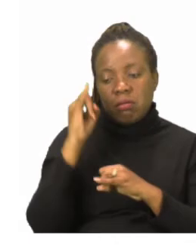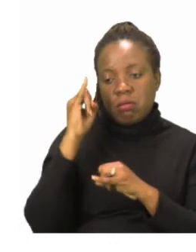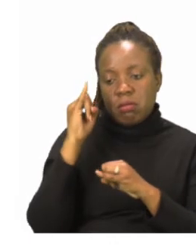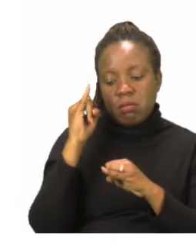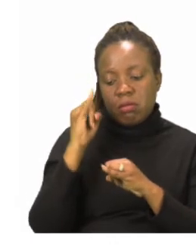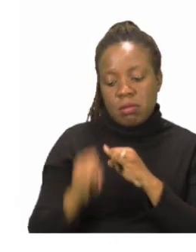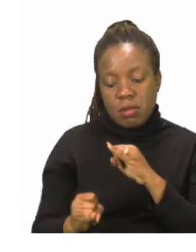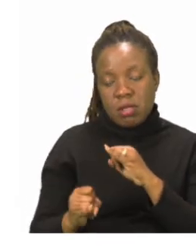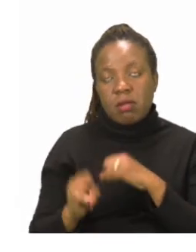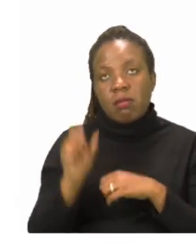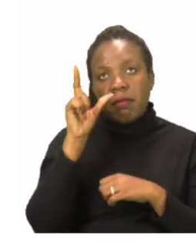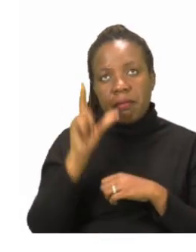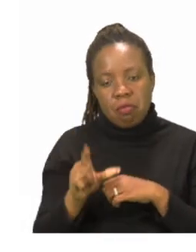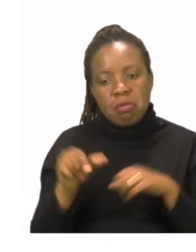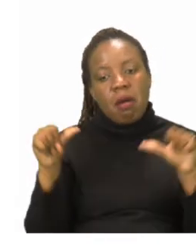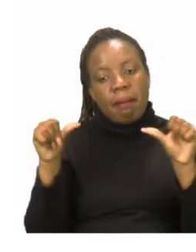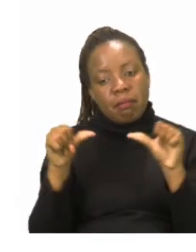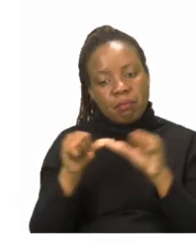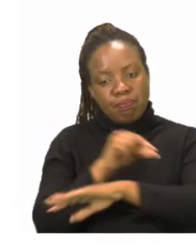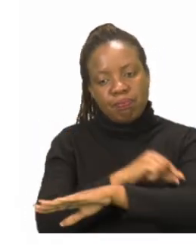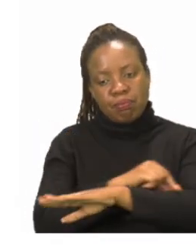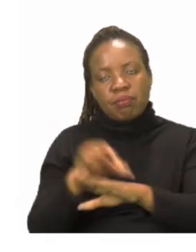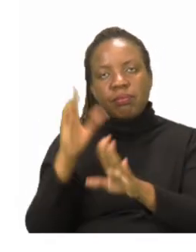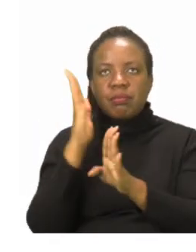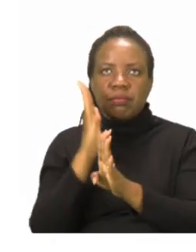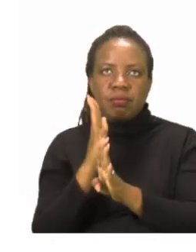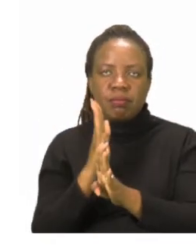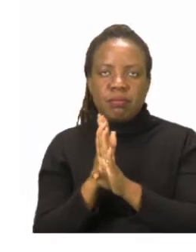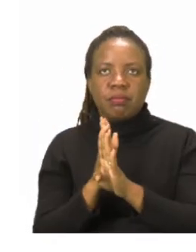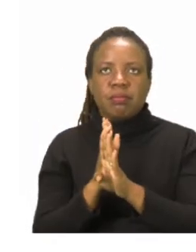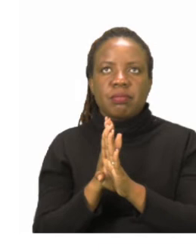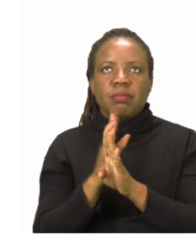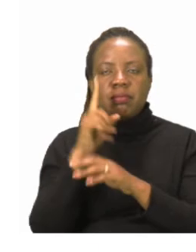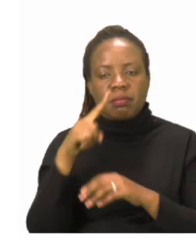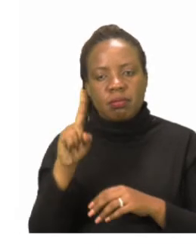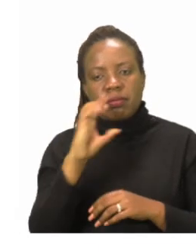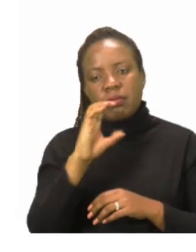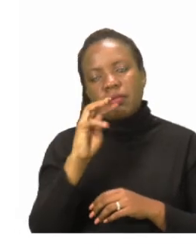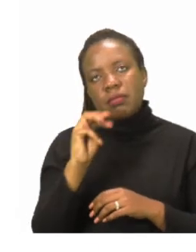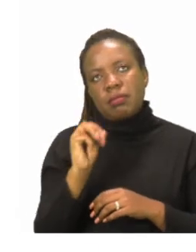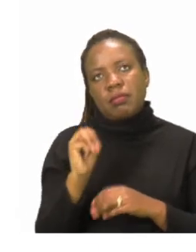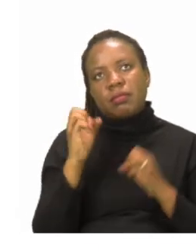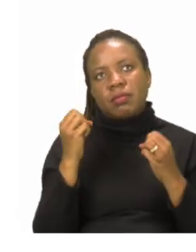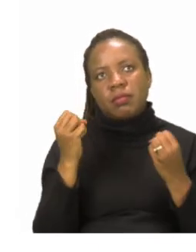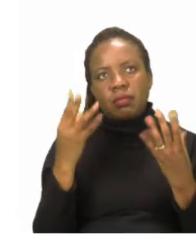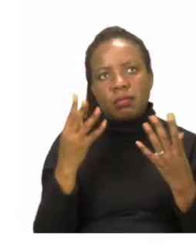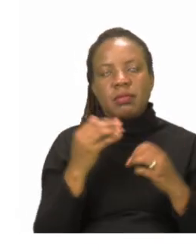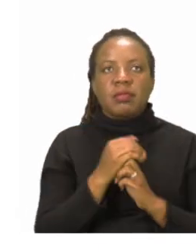the leaf and then you write in the actual measured length in the third